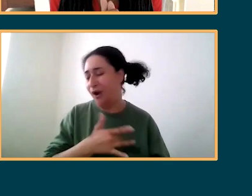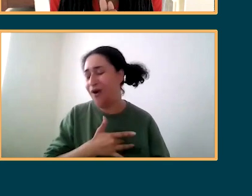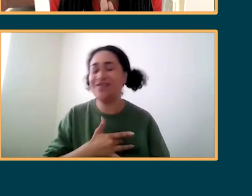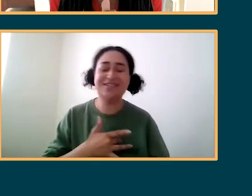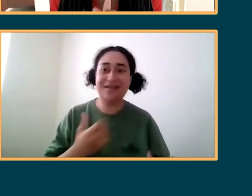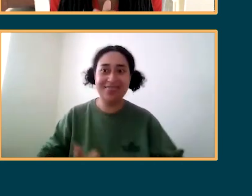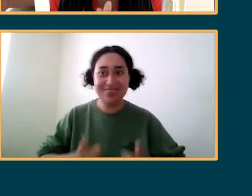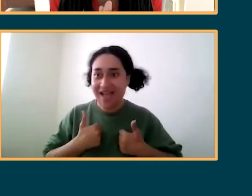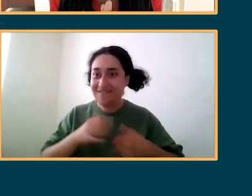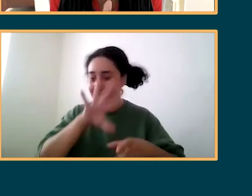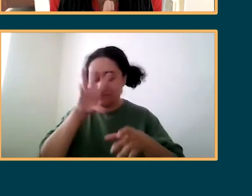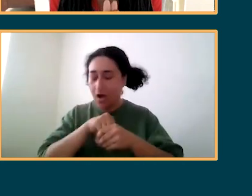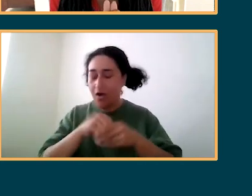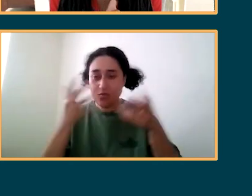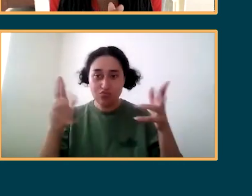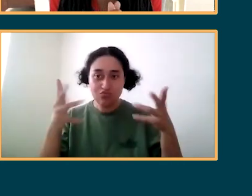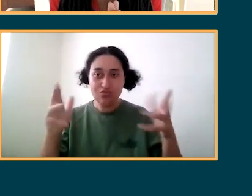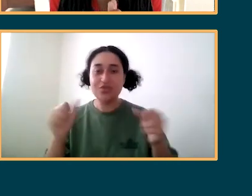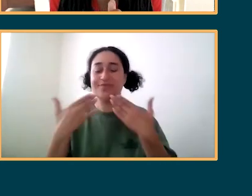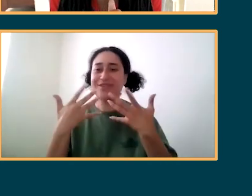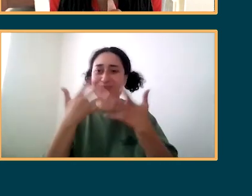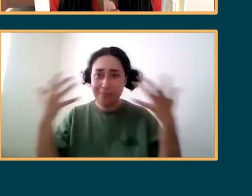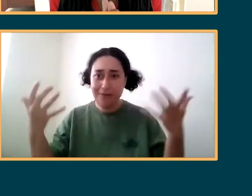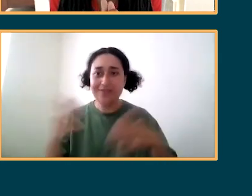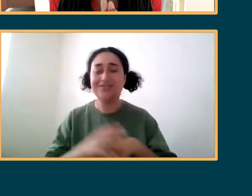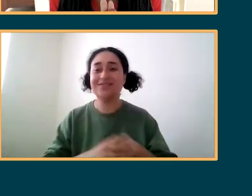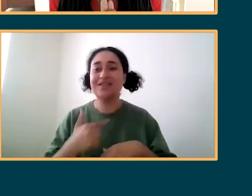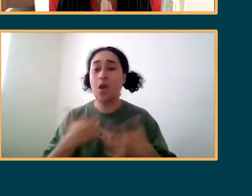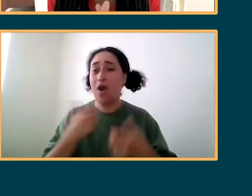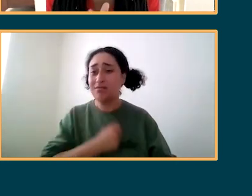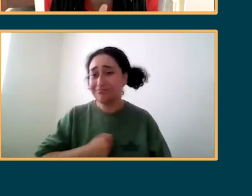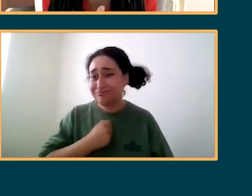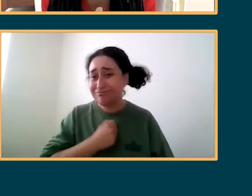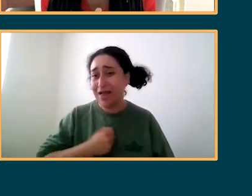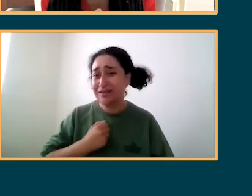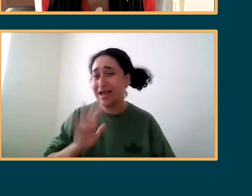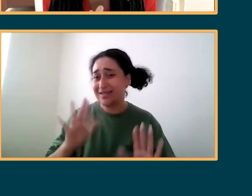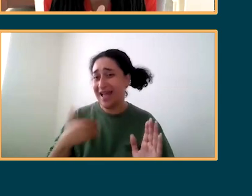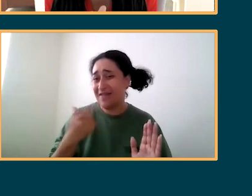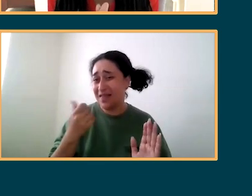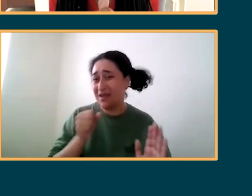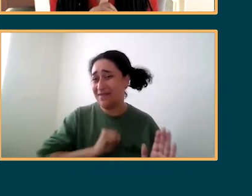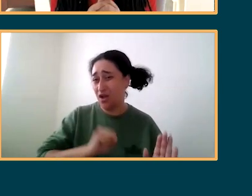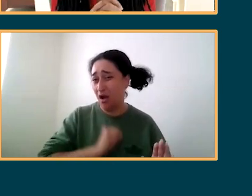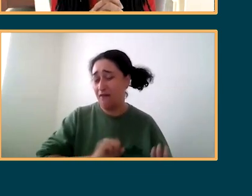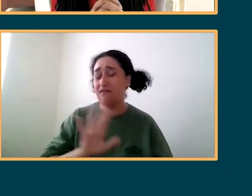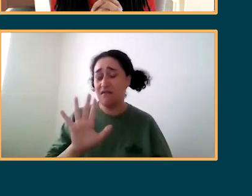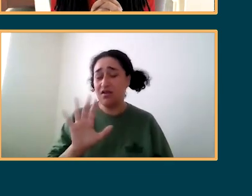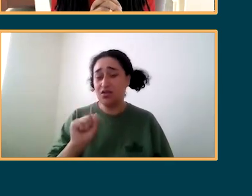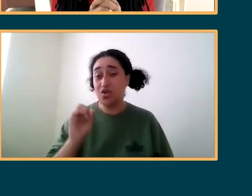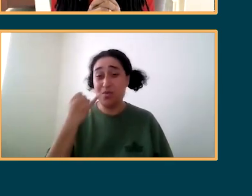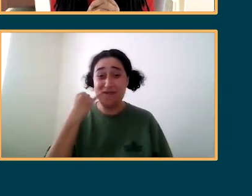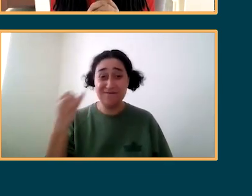life. So thank you so much. I do want to apologize ahead of time. I've got a little bit of a cough. So if